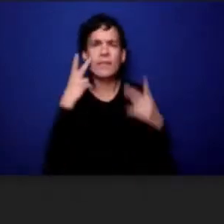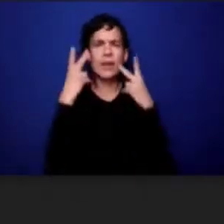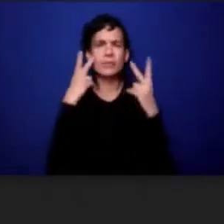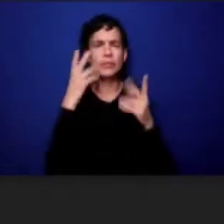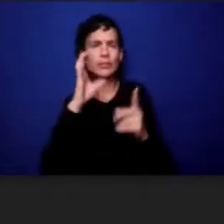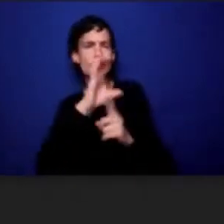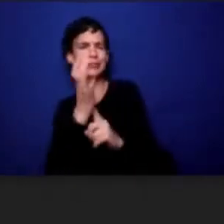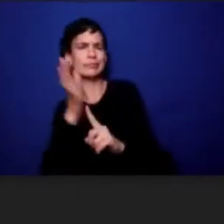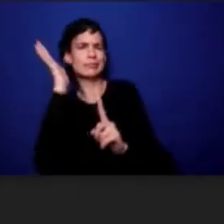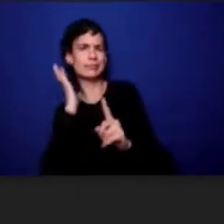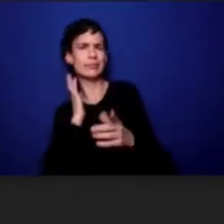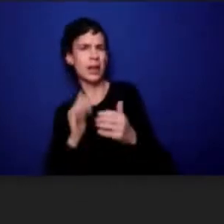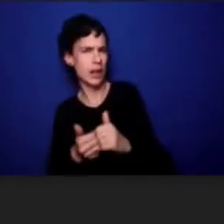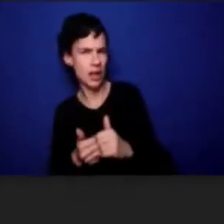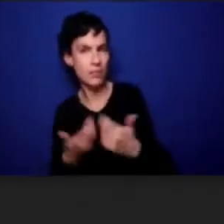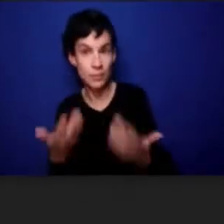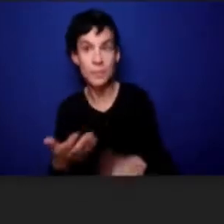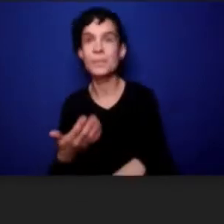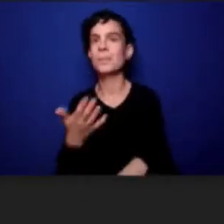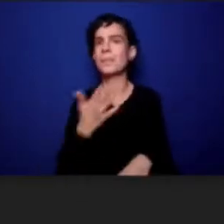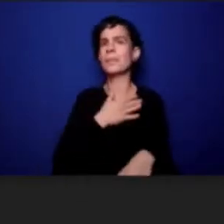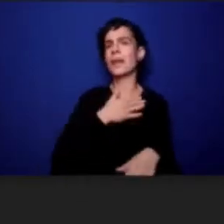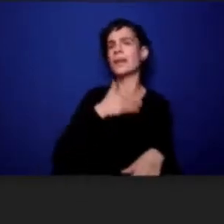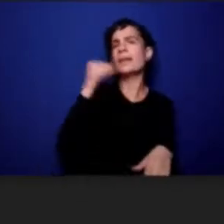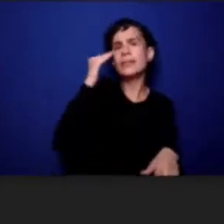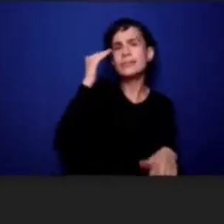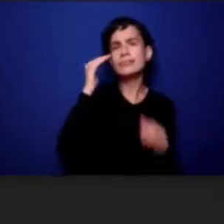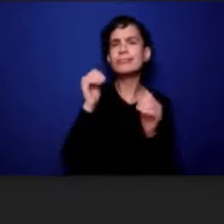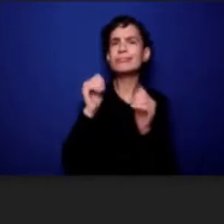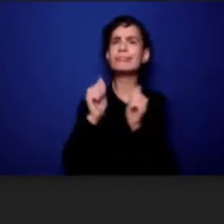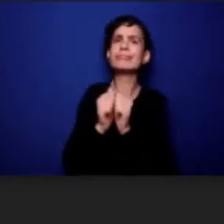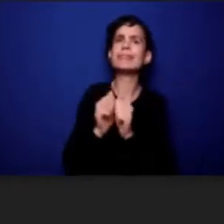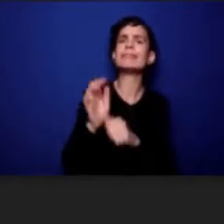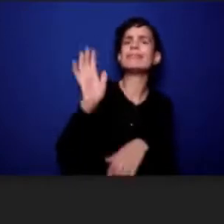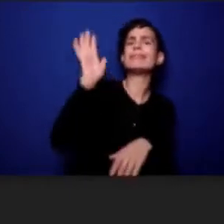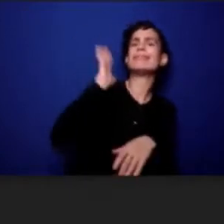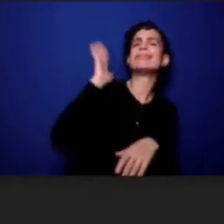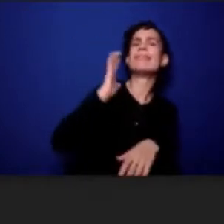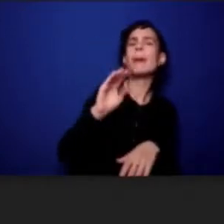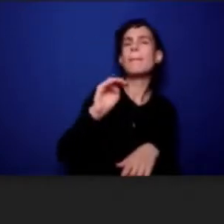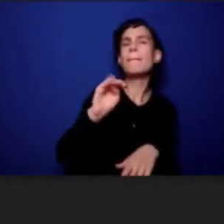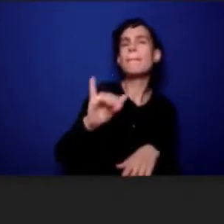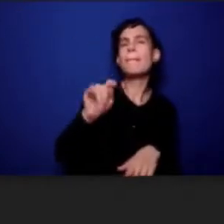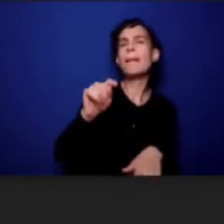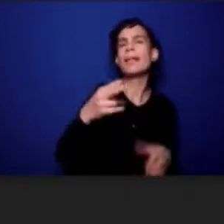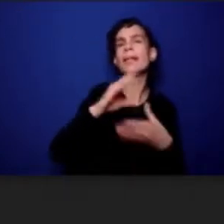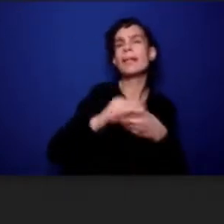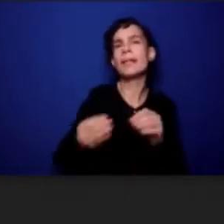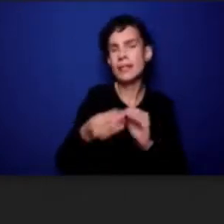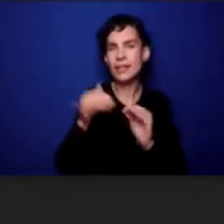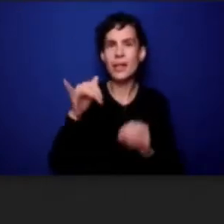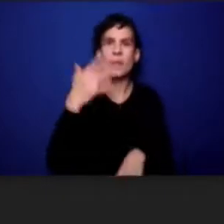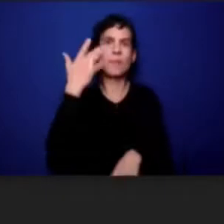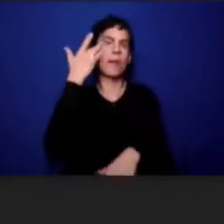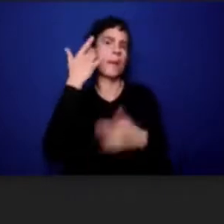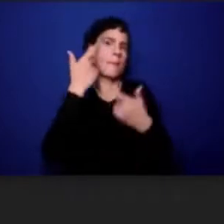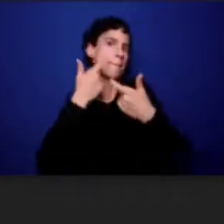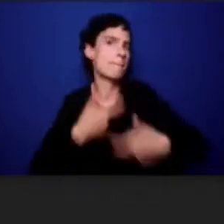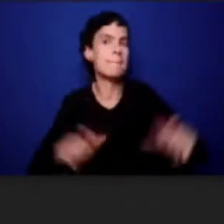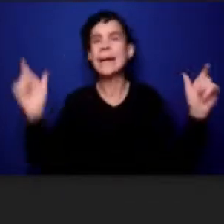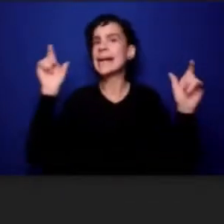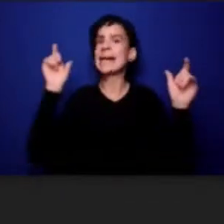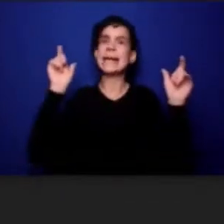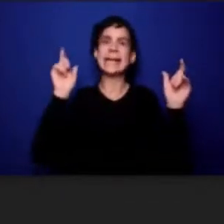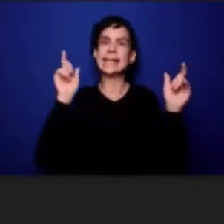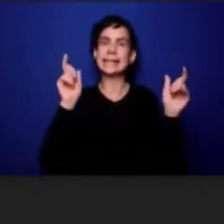And my familiarity, meanwhile, sort of with the myth, and the reason there's this big Greek pot element in the paper